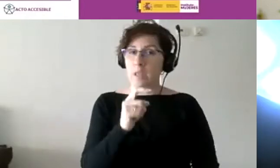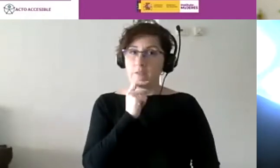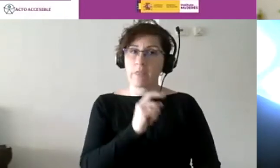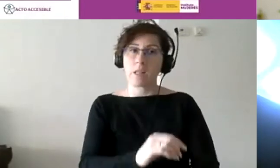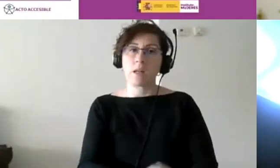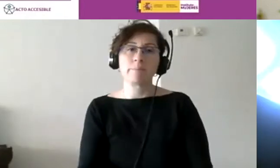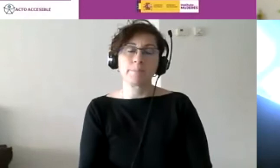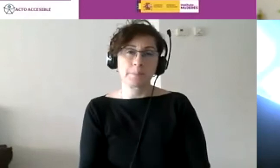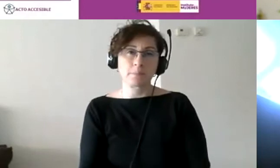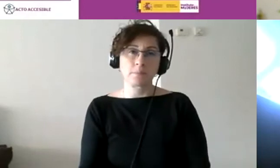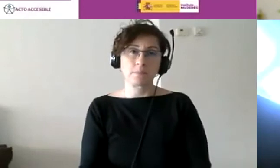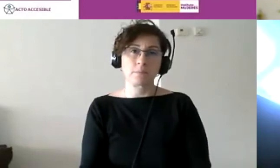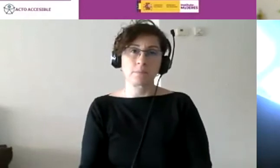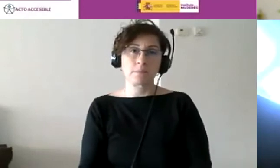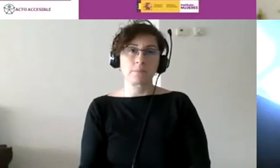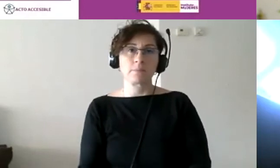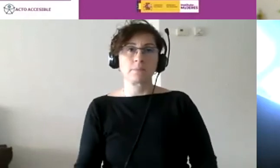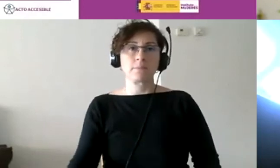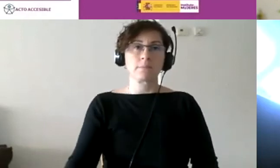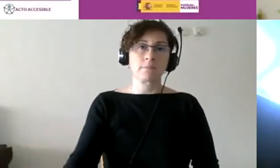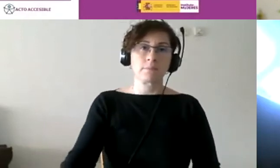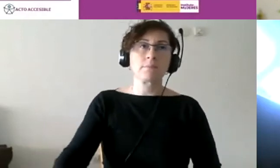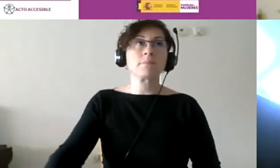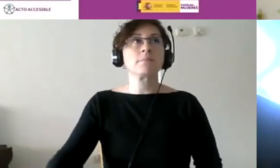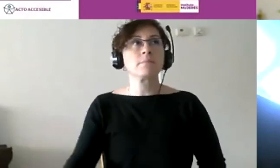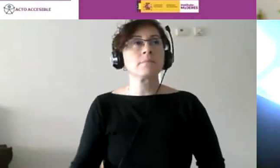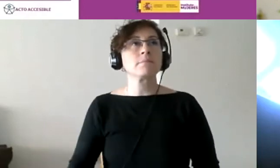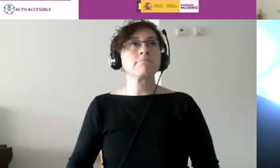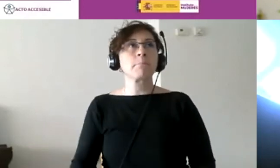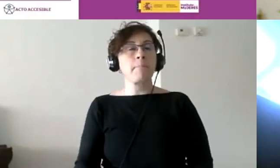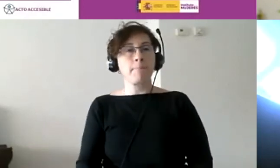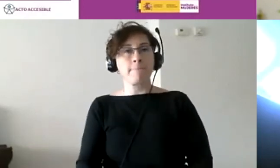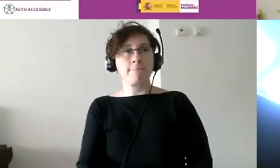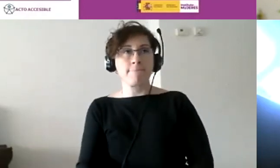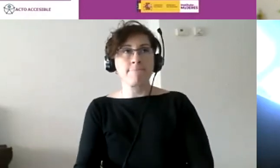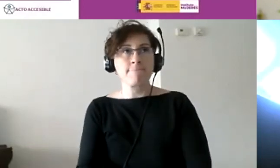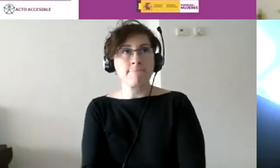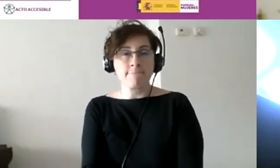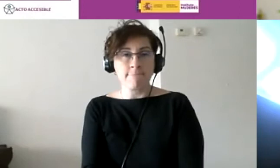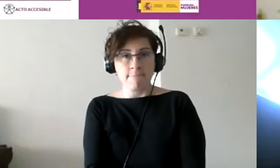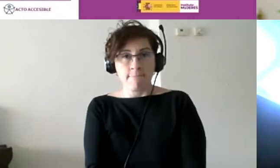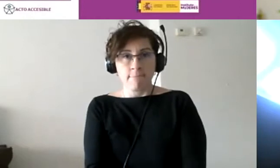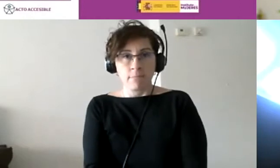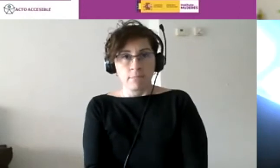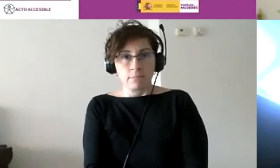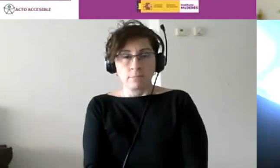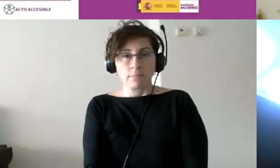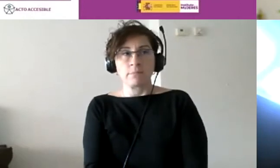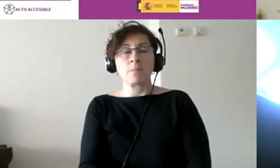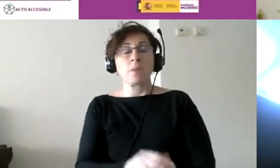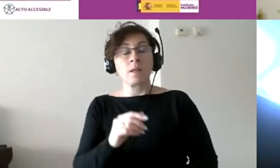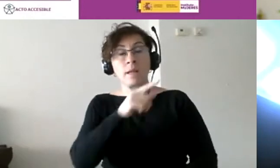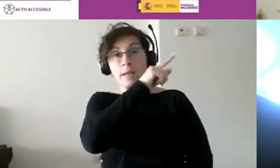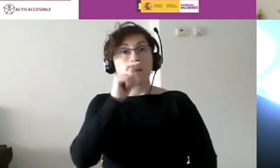Ukraine to people to understand that people with disabilities and kids with disabilities have a right